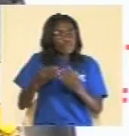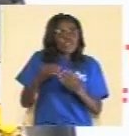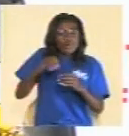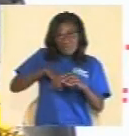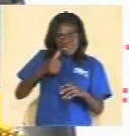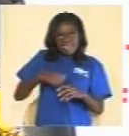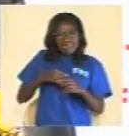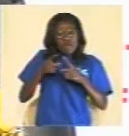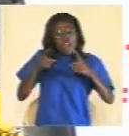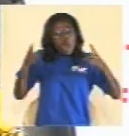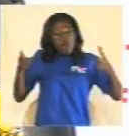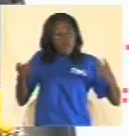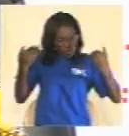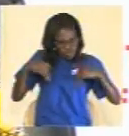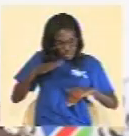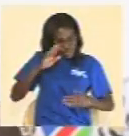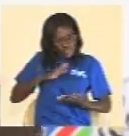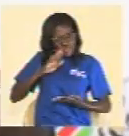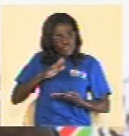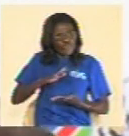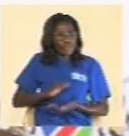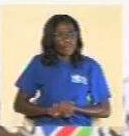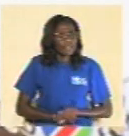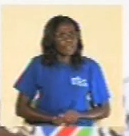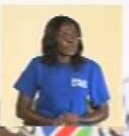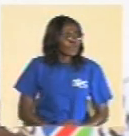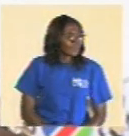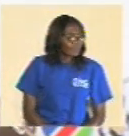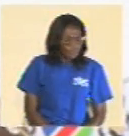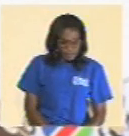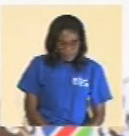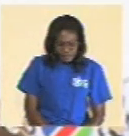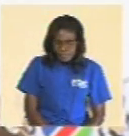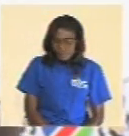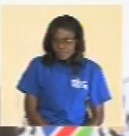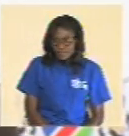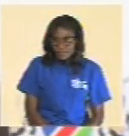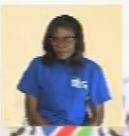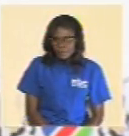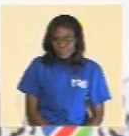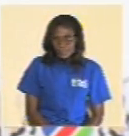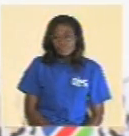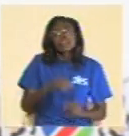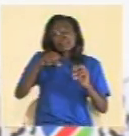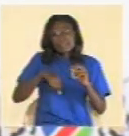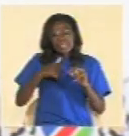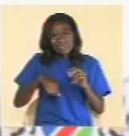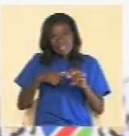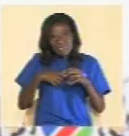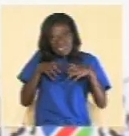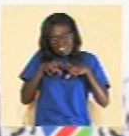for a very long time. Okay. Sister, when it comes to leprosy, which areas in Namibia